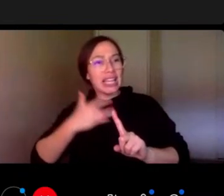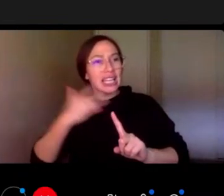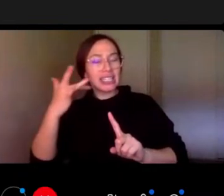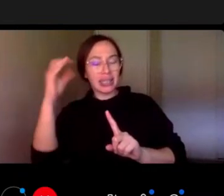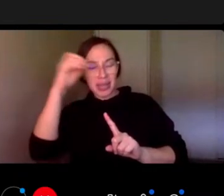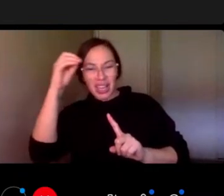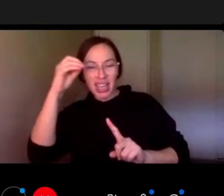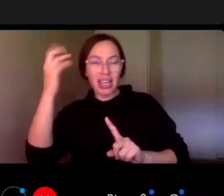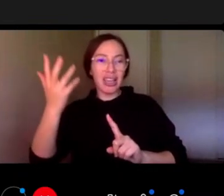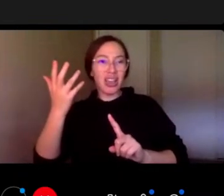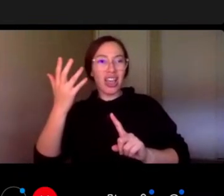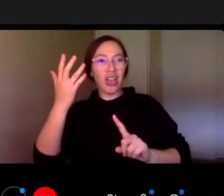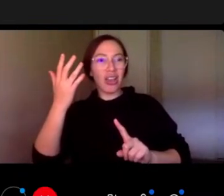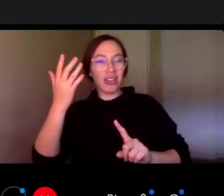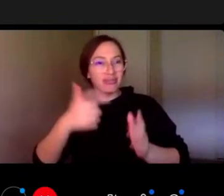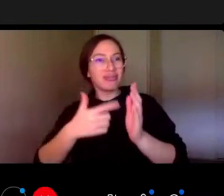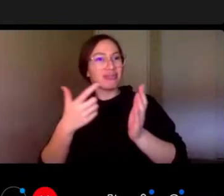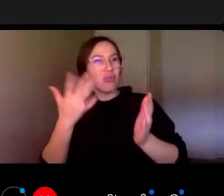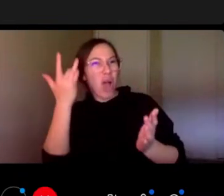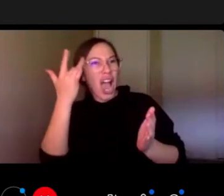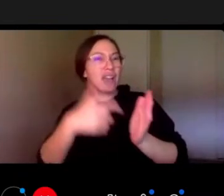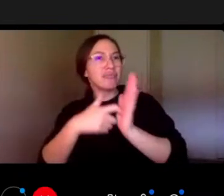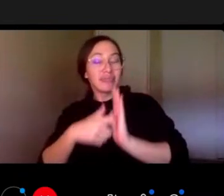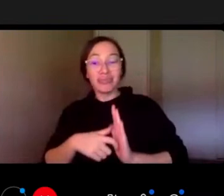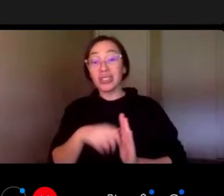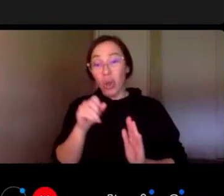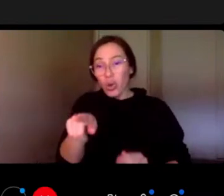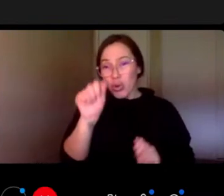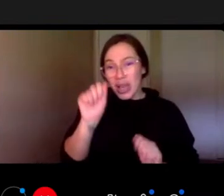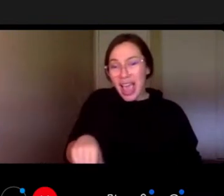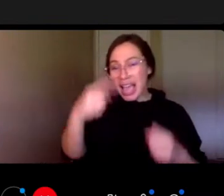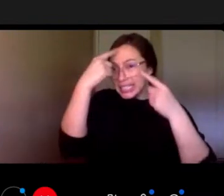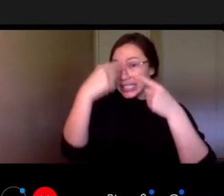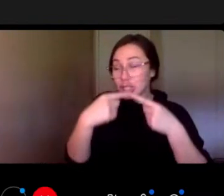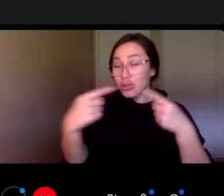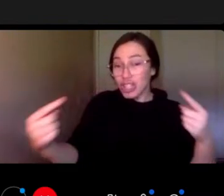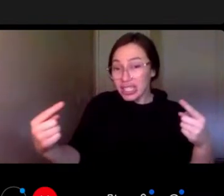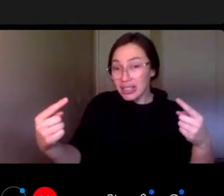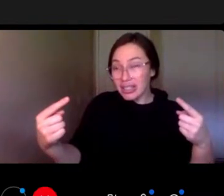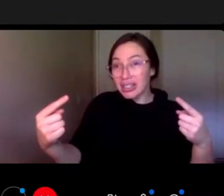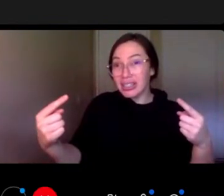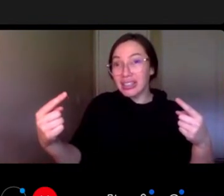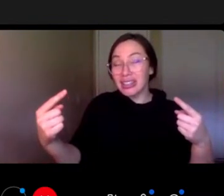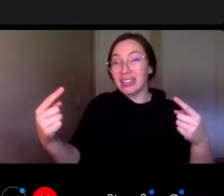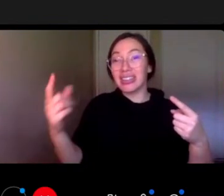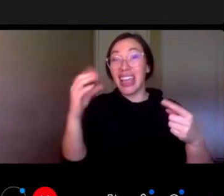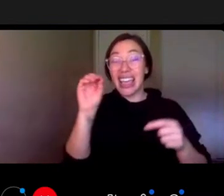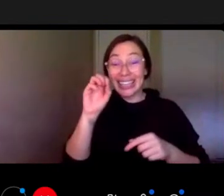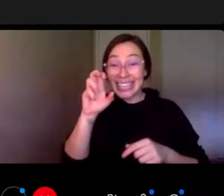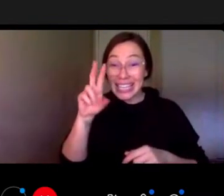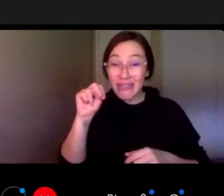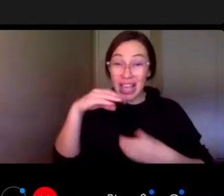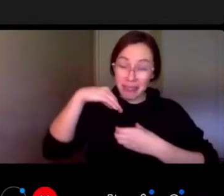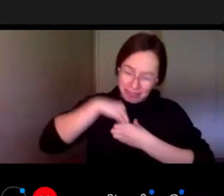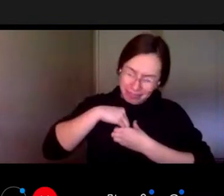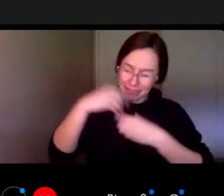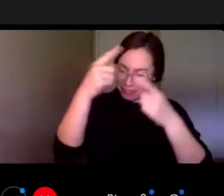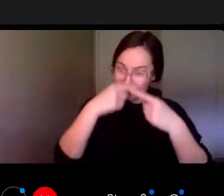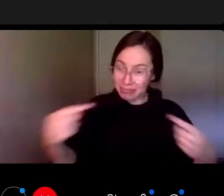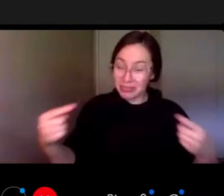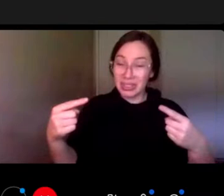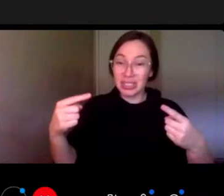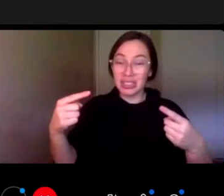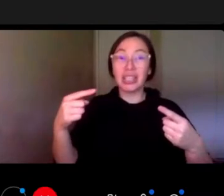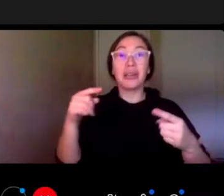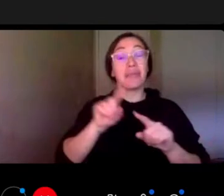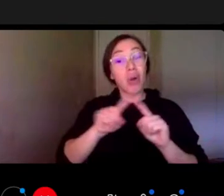about the need to. It's a great example. So you can have a disagreement. You can even disagree fundamentally with somebody. But their approach and